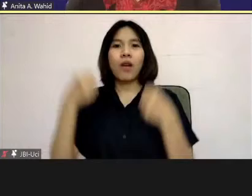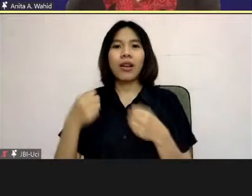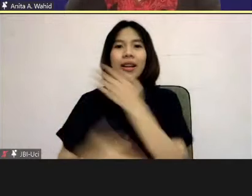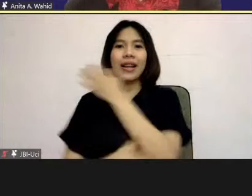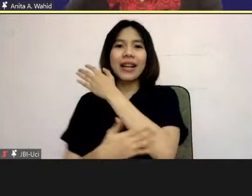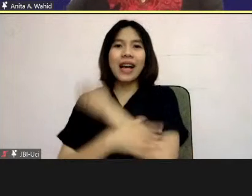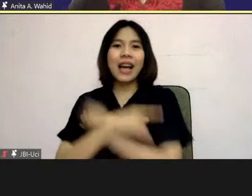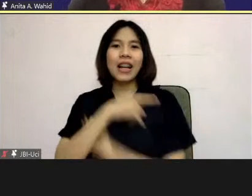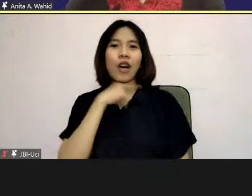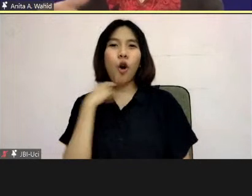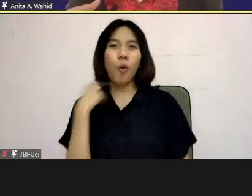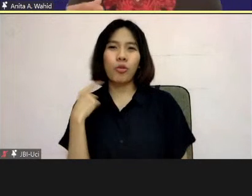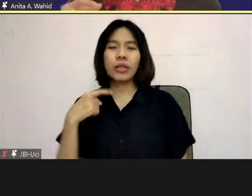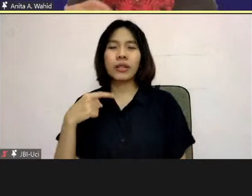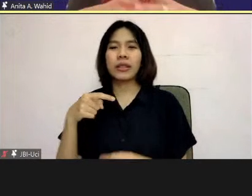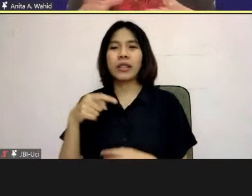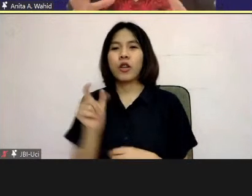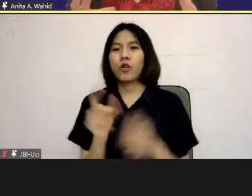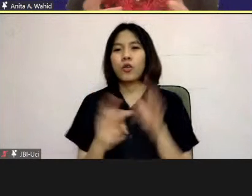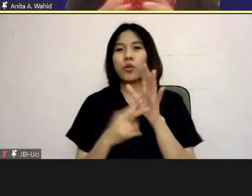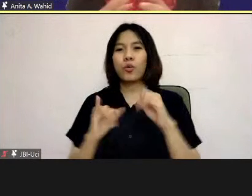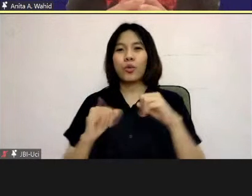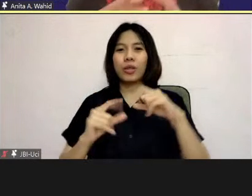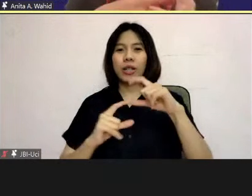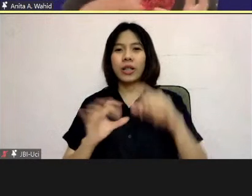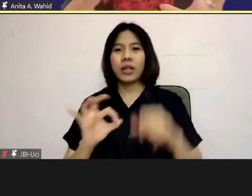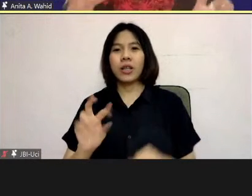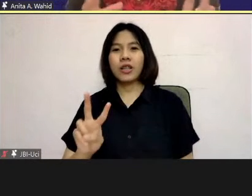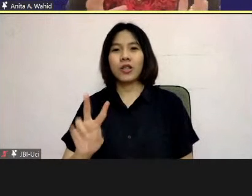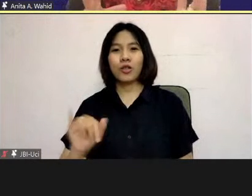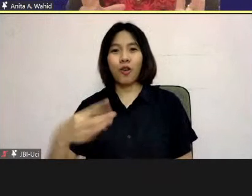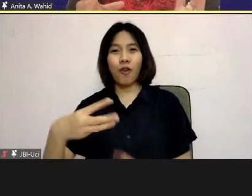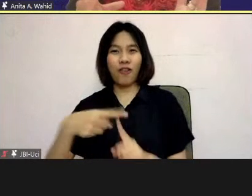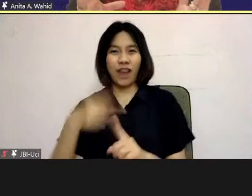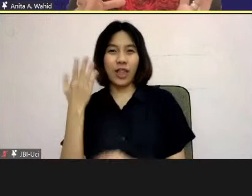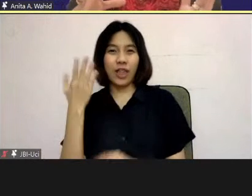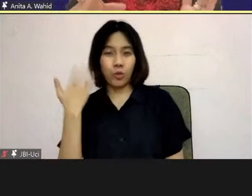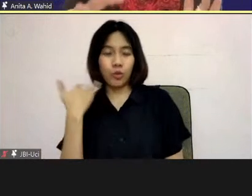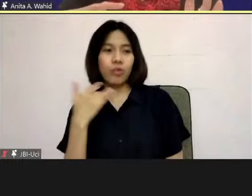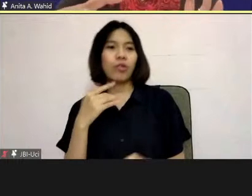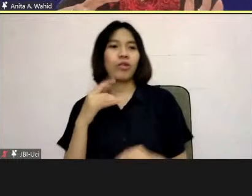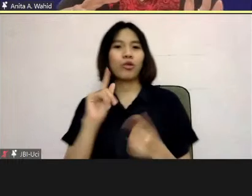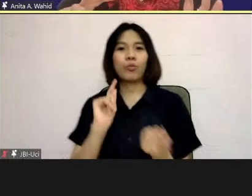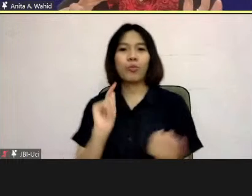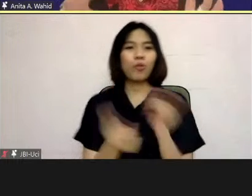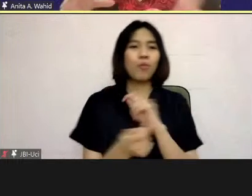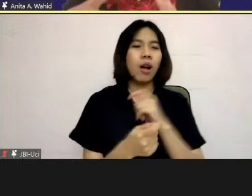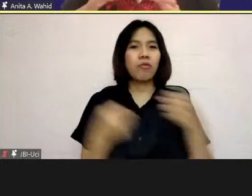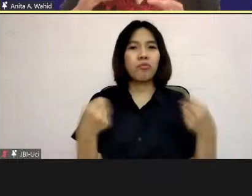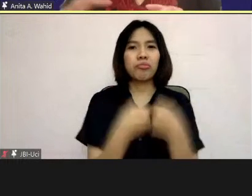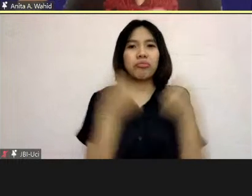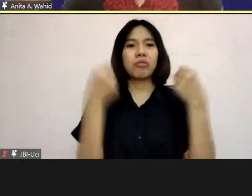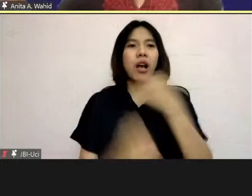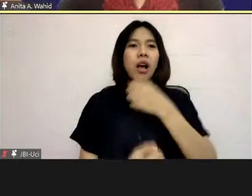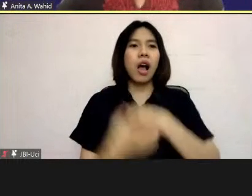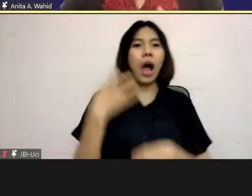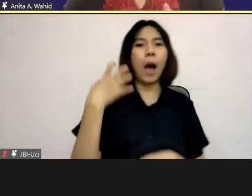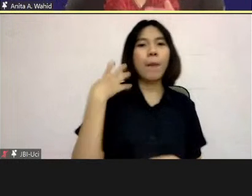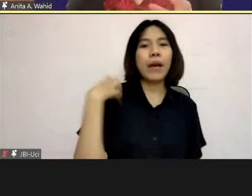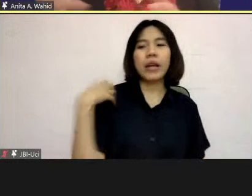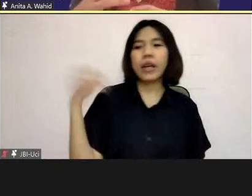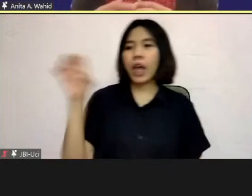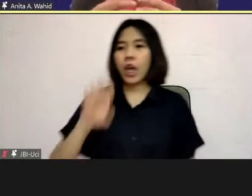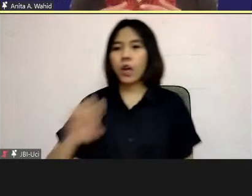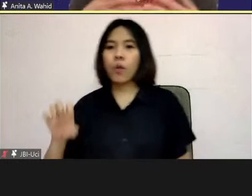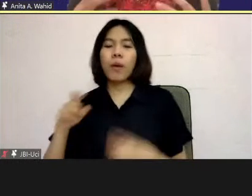like Uni-Soviet and other countries as well. And after that, the United States versus European continent,